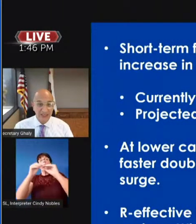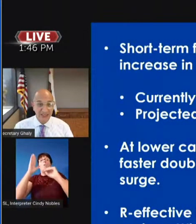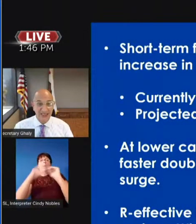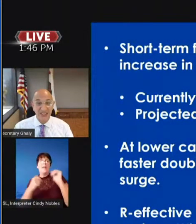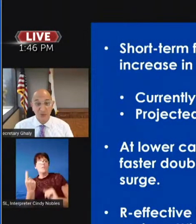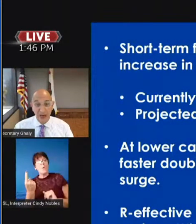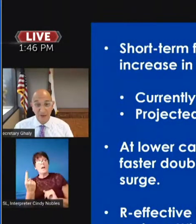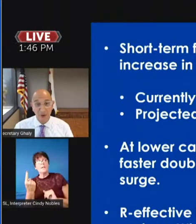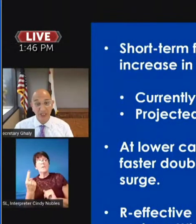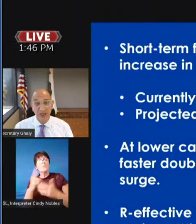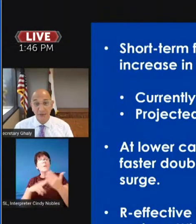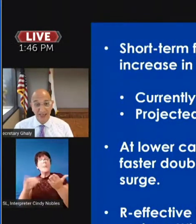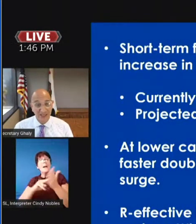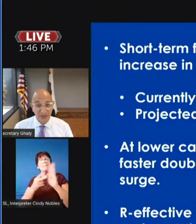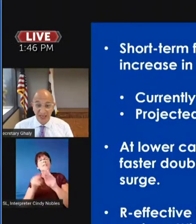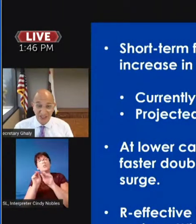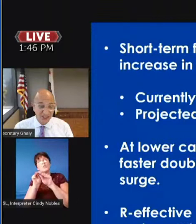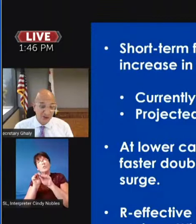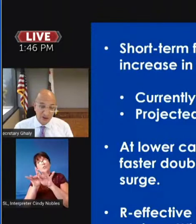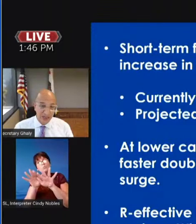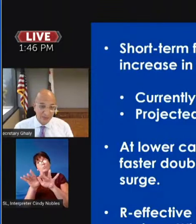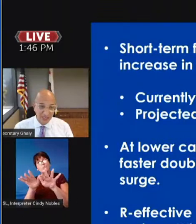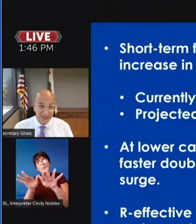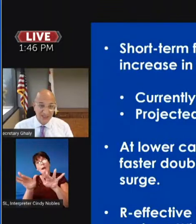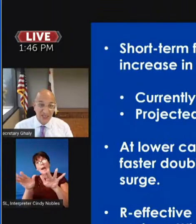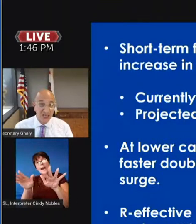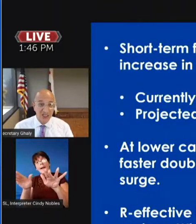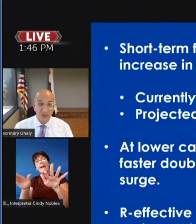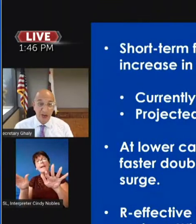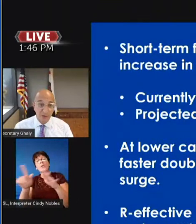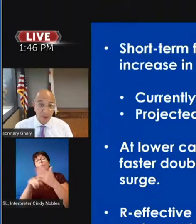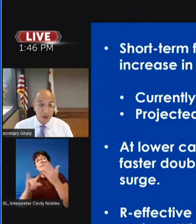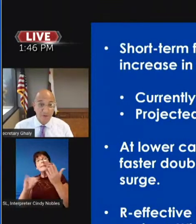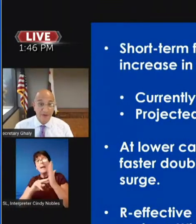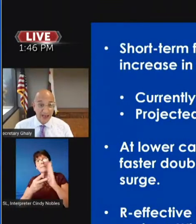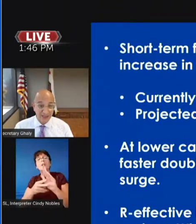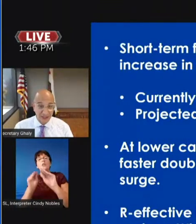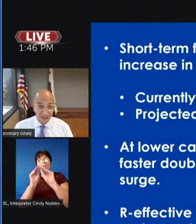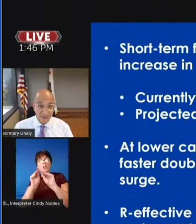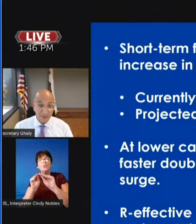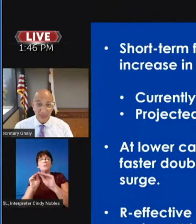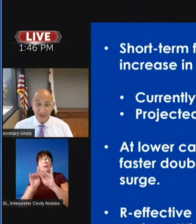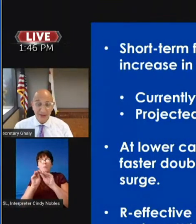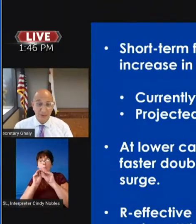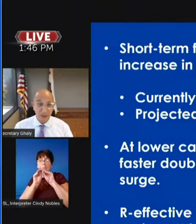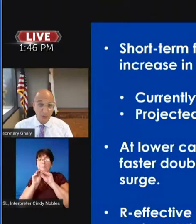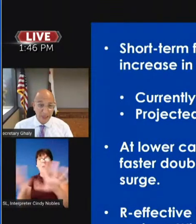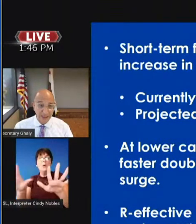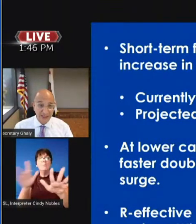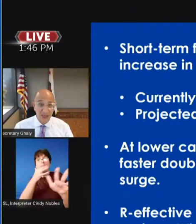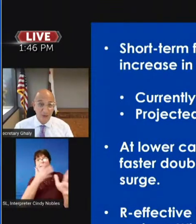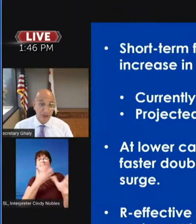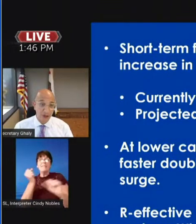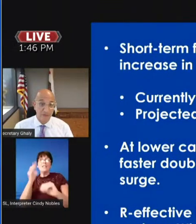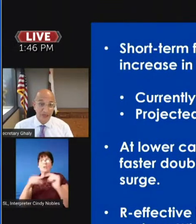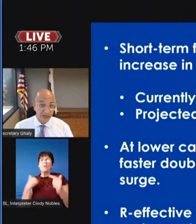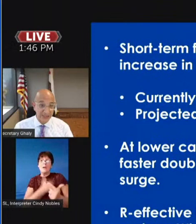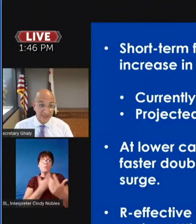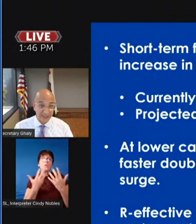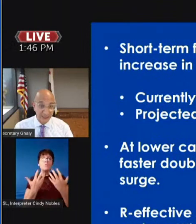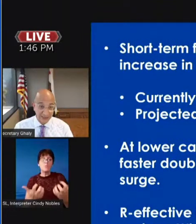which means that spread will become exponential. And all that means is spread will go faster than we wish